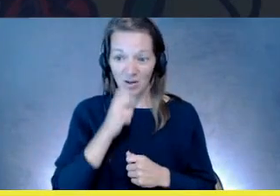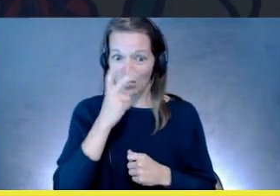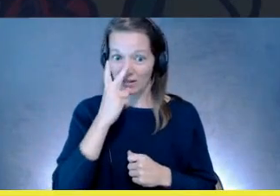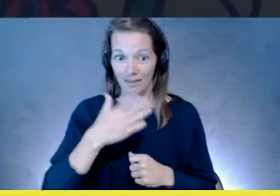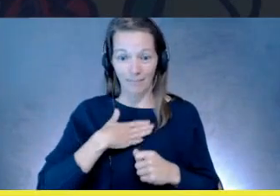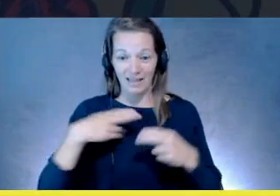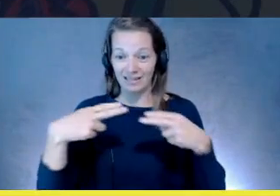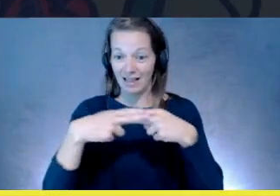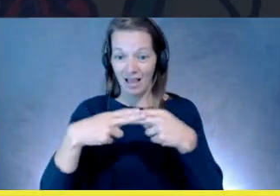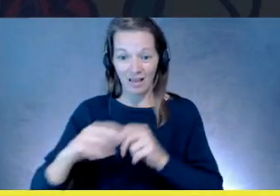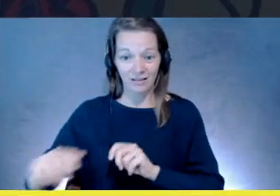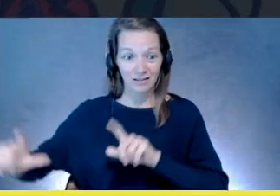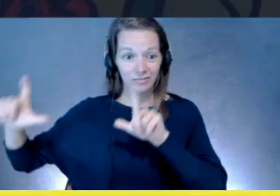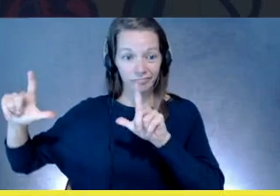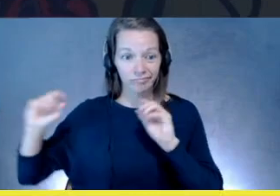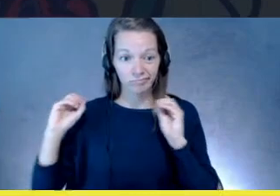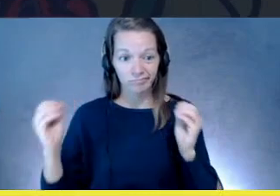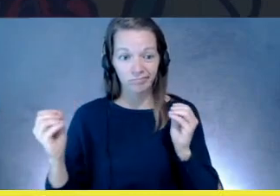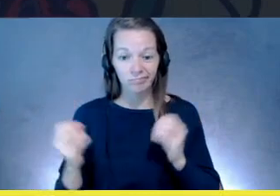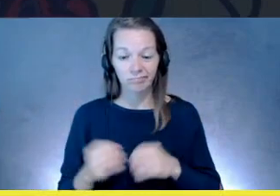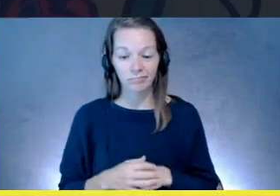though.